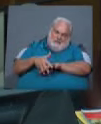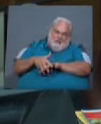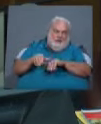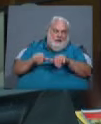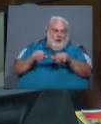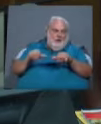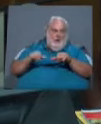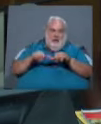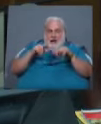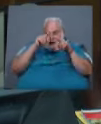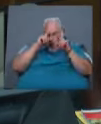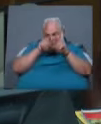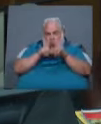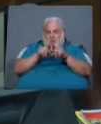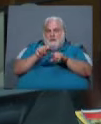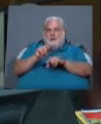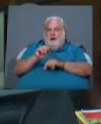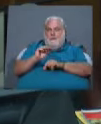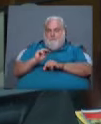I agree with Tom.